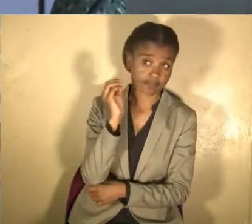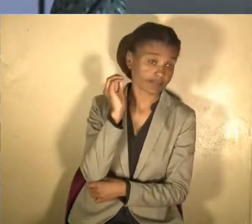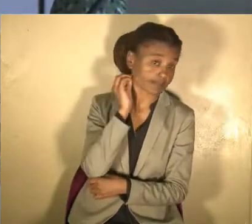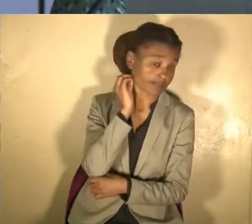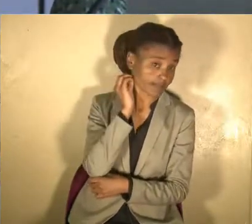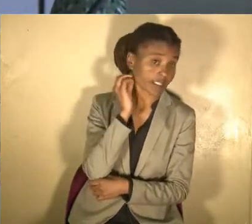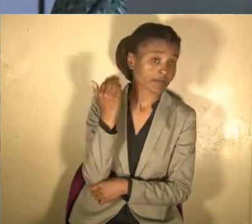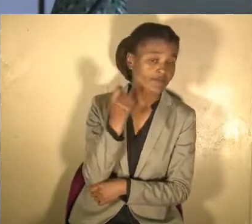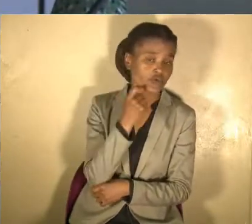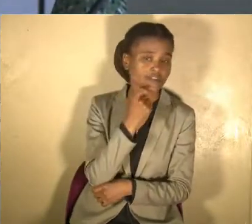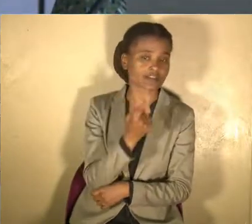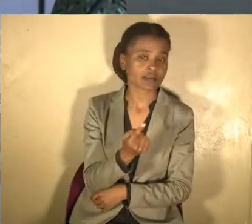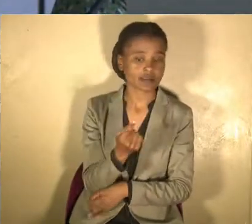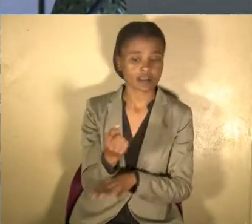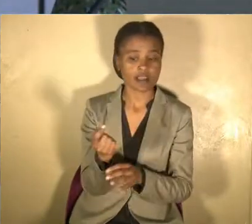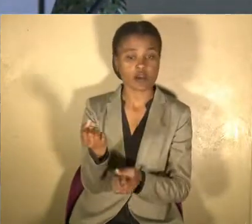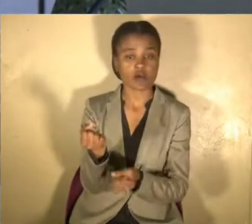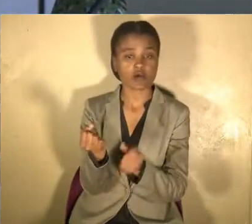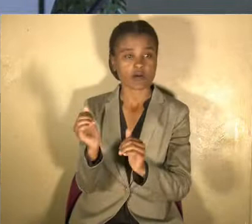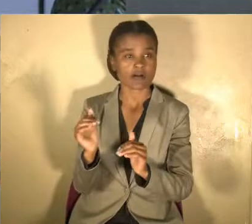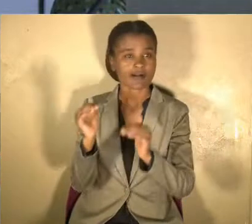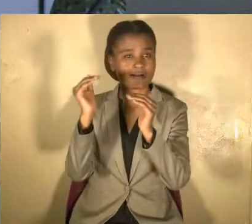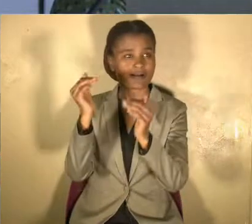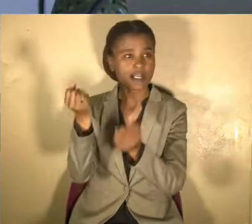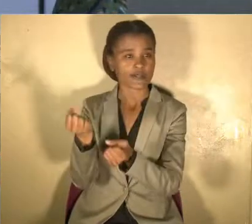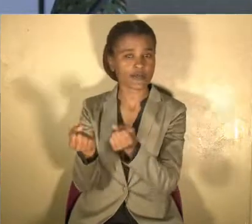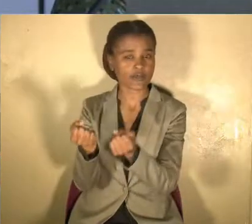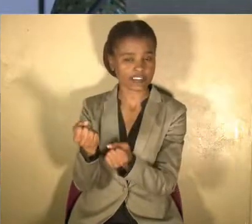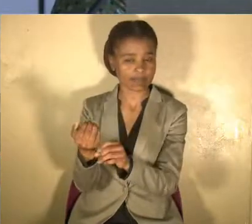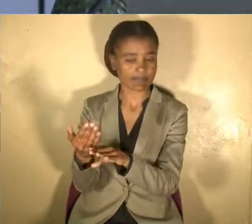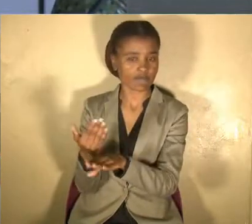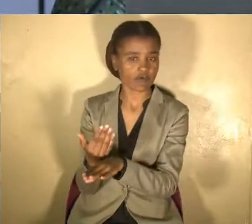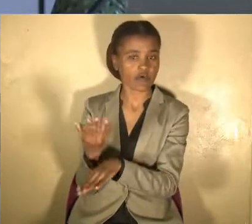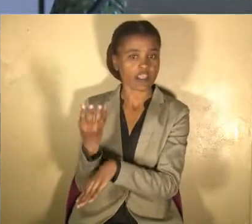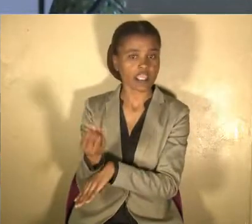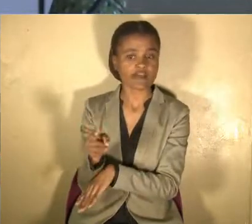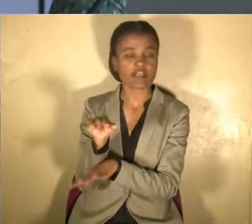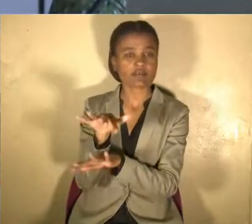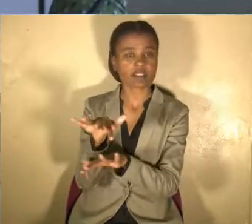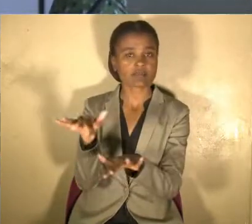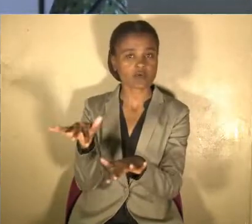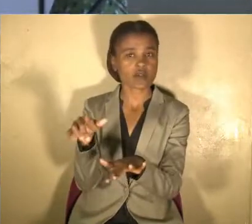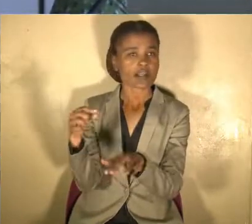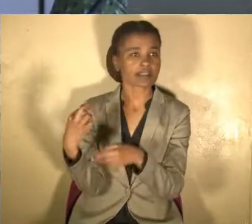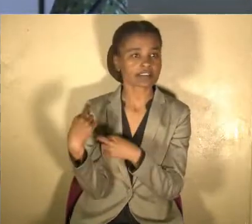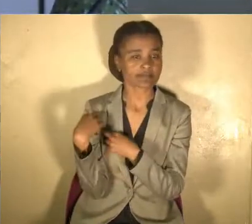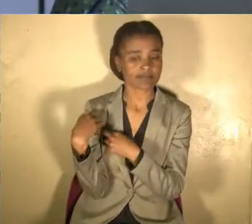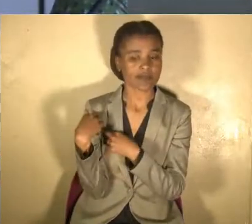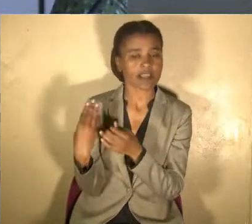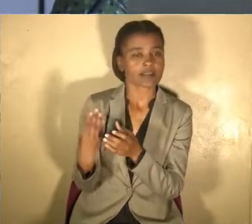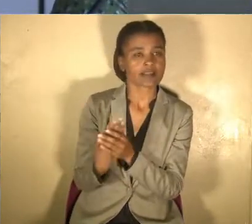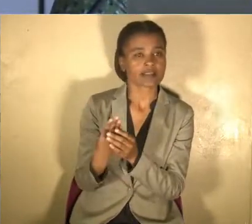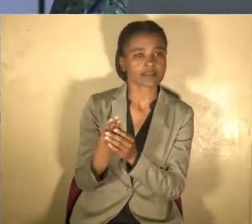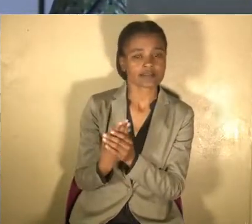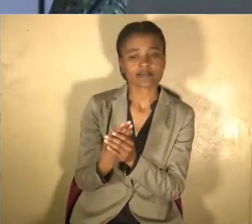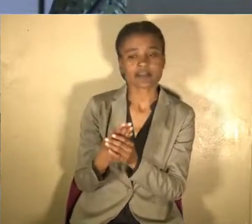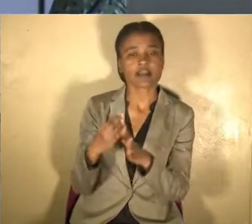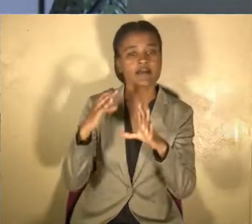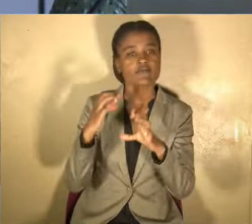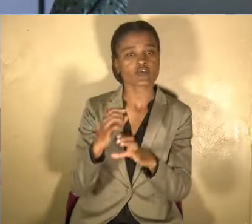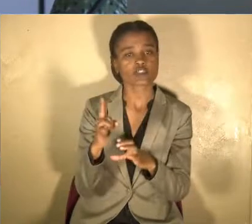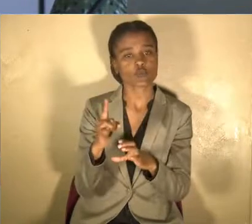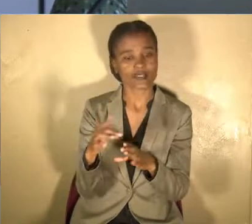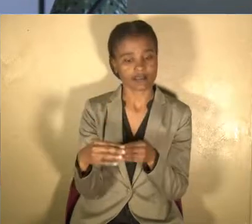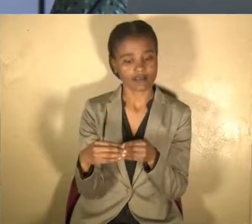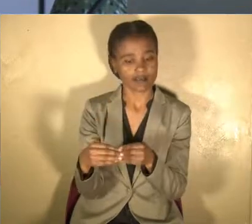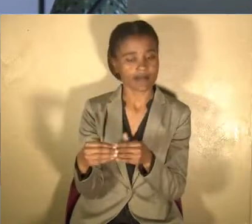Court High Court ke yona ne ena le maloko a deal le di cases tja guardianship. So now there's been